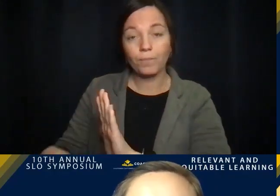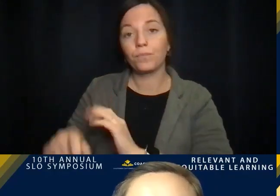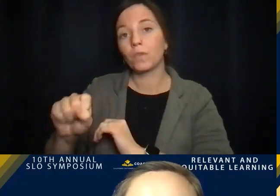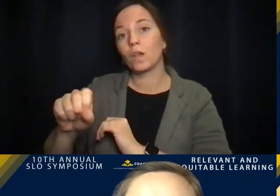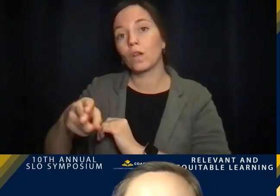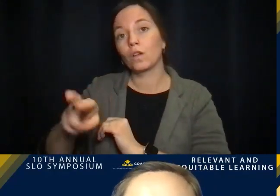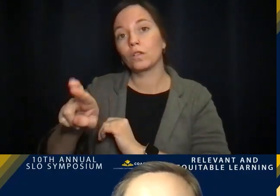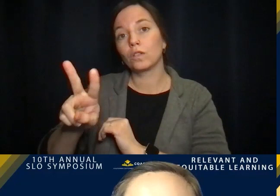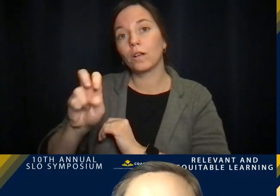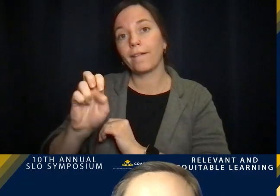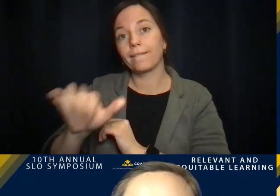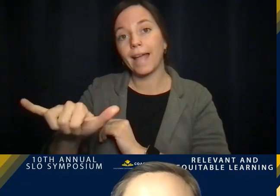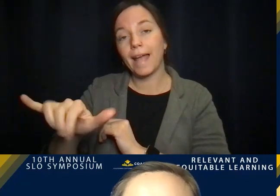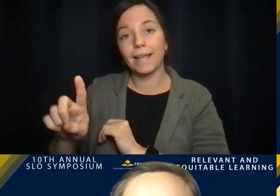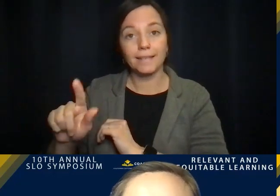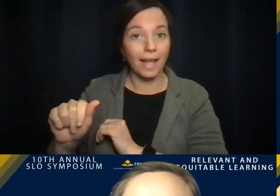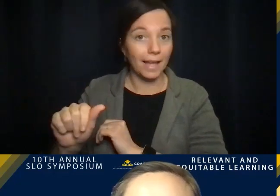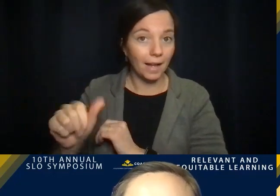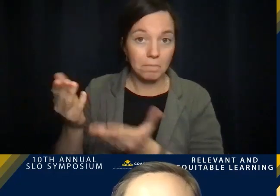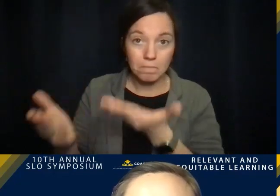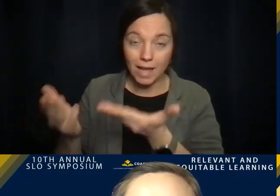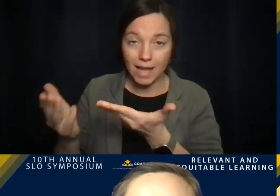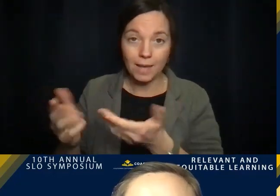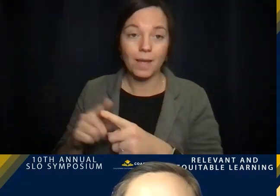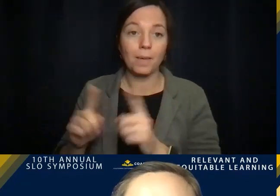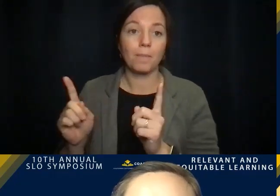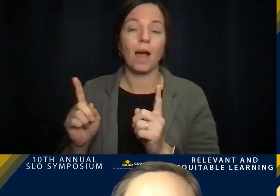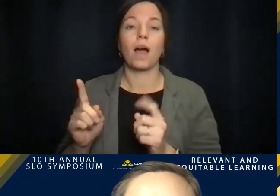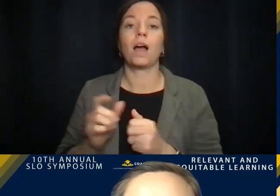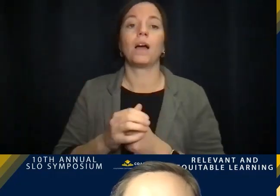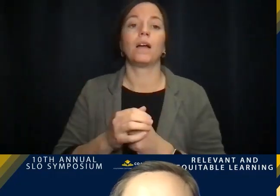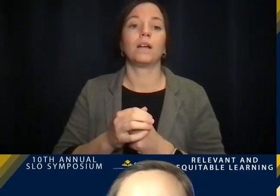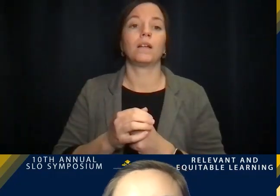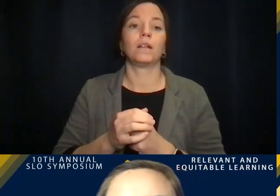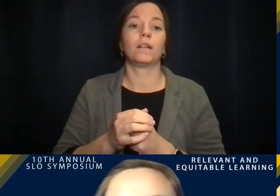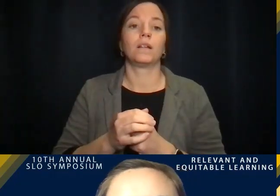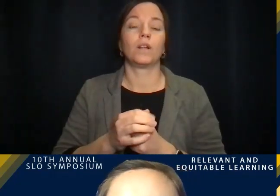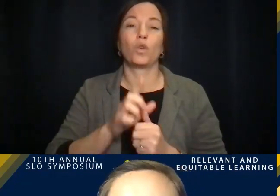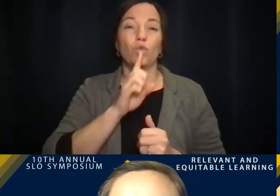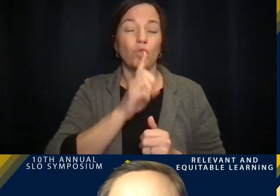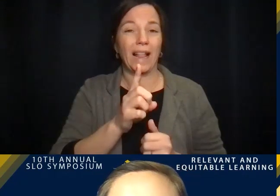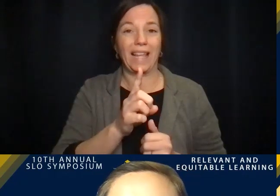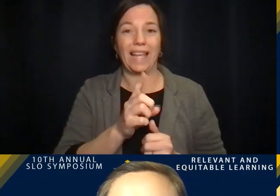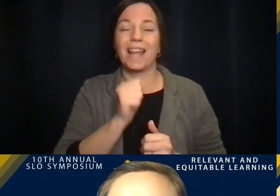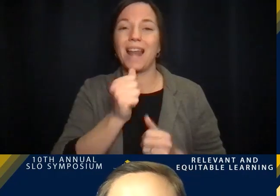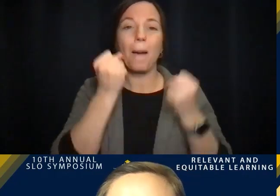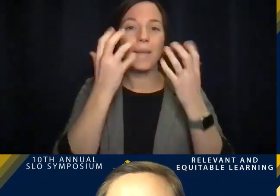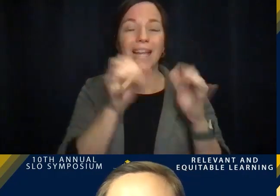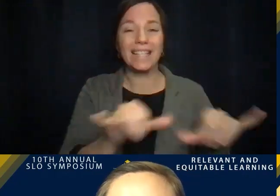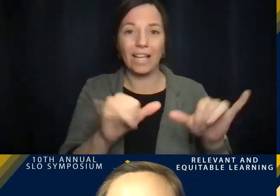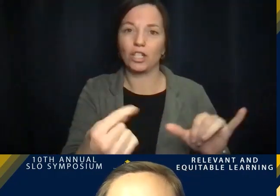shows you that, you know. So there are fewer standards that are specifically calling out and saying you have to